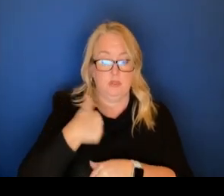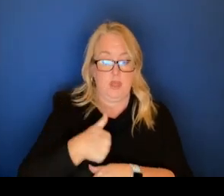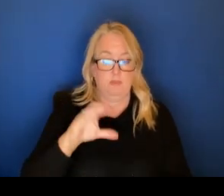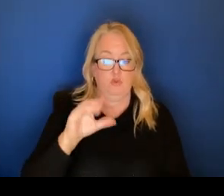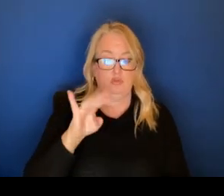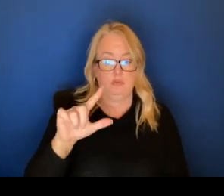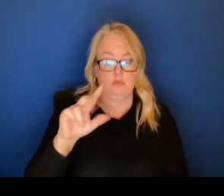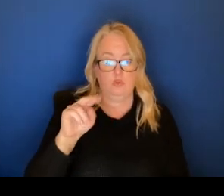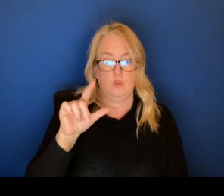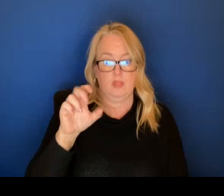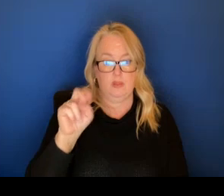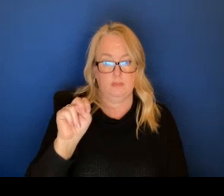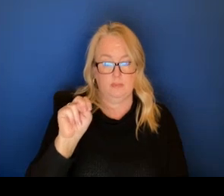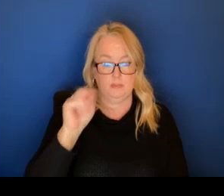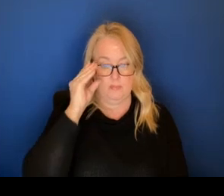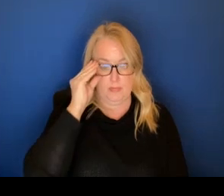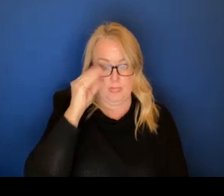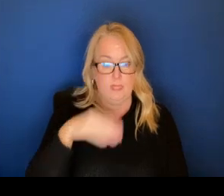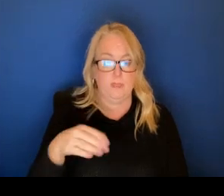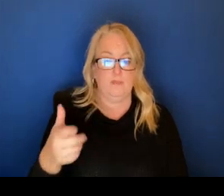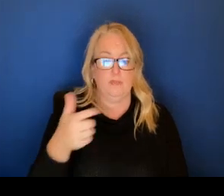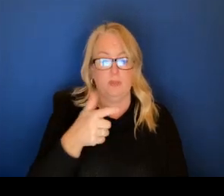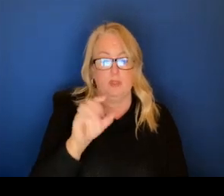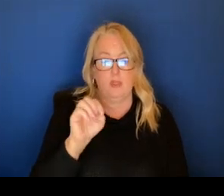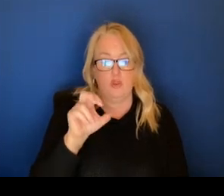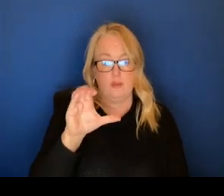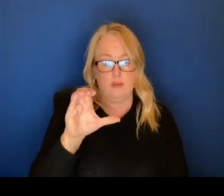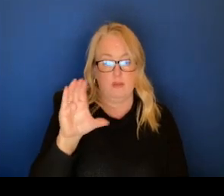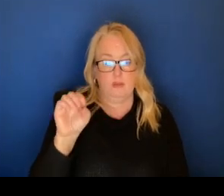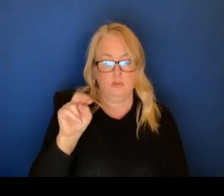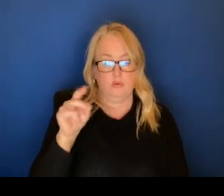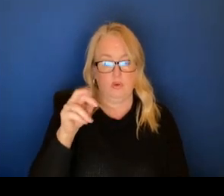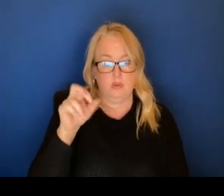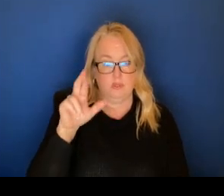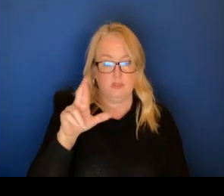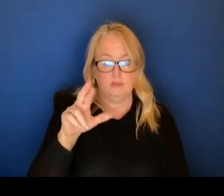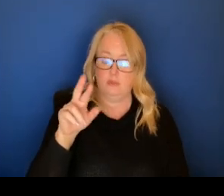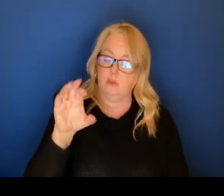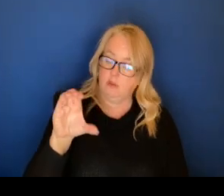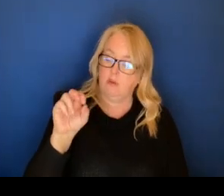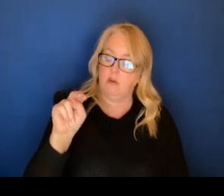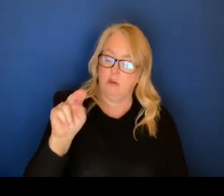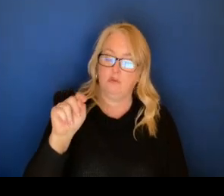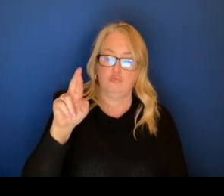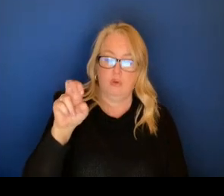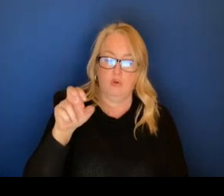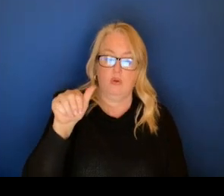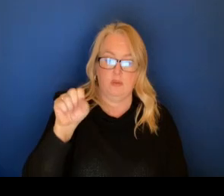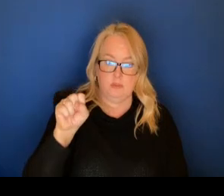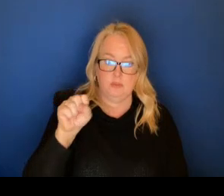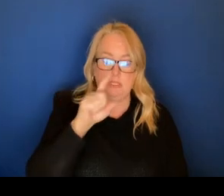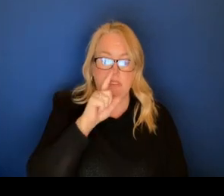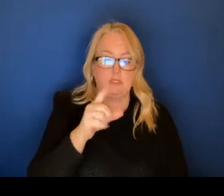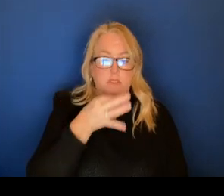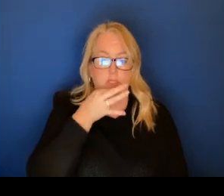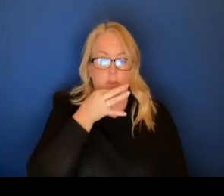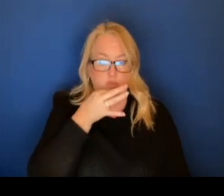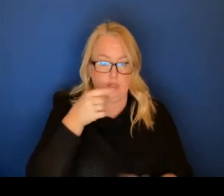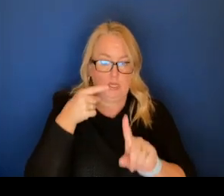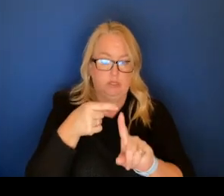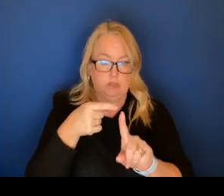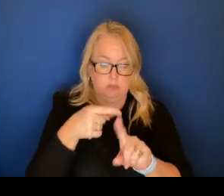Nolan. Mr. Contreras, our subject matter expert, has 20 years of experience